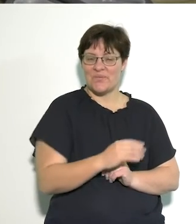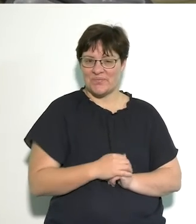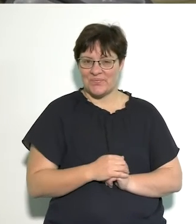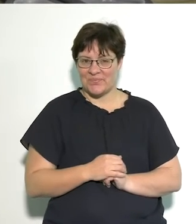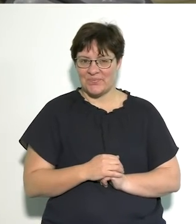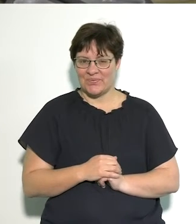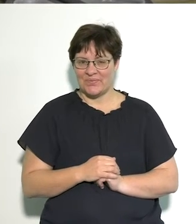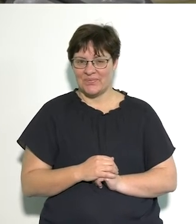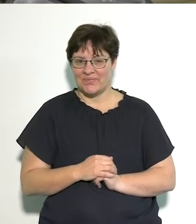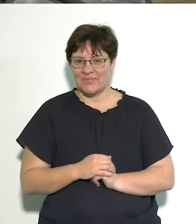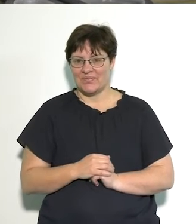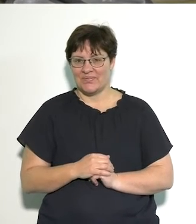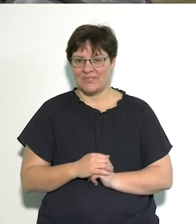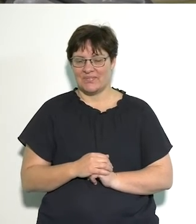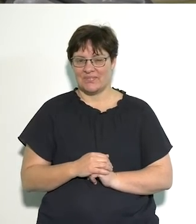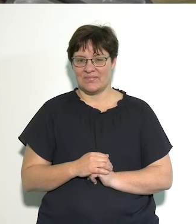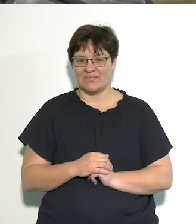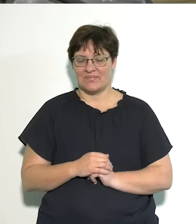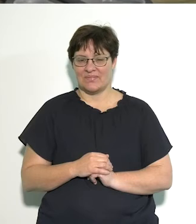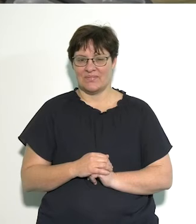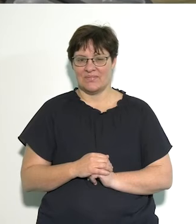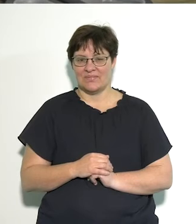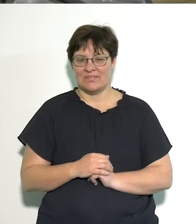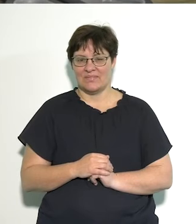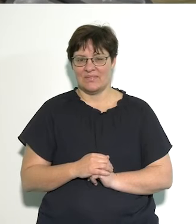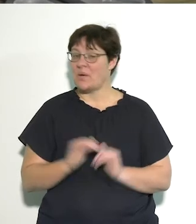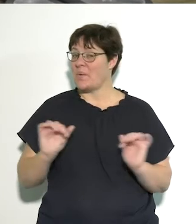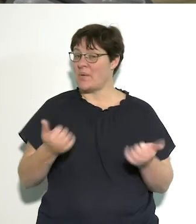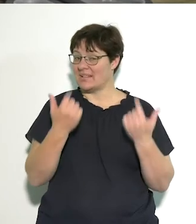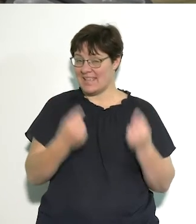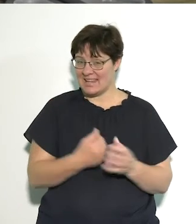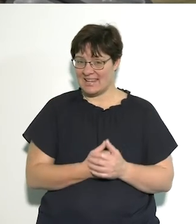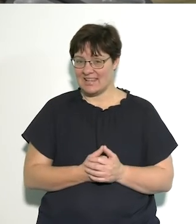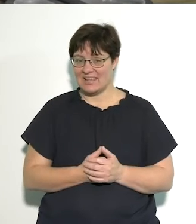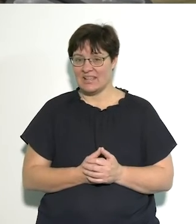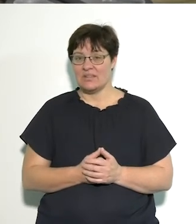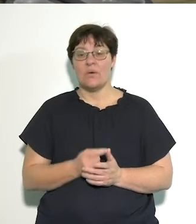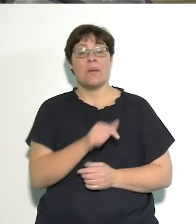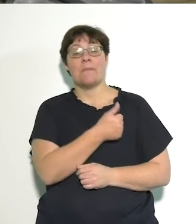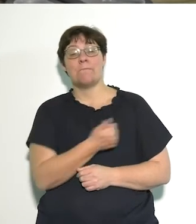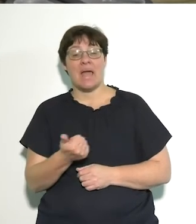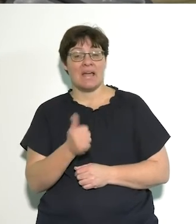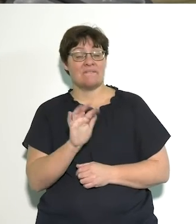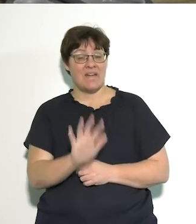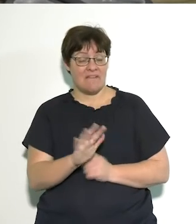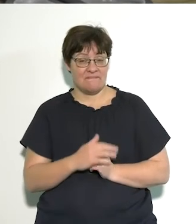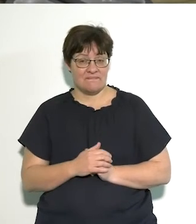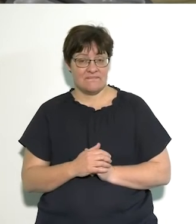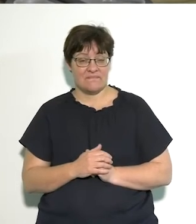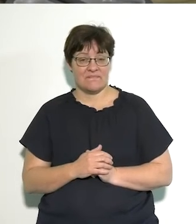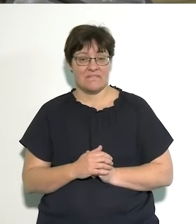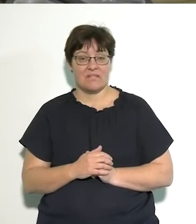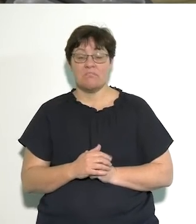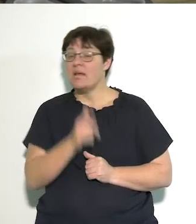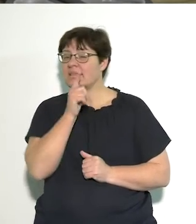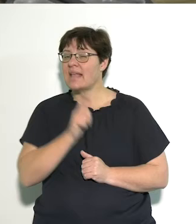number before, and they should be able to tell you that it's number 4. Well done. Good. Now you're going to put your bead back on number